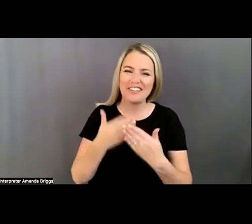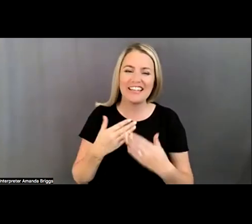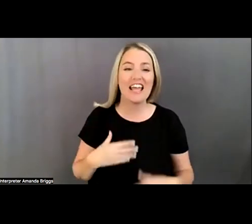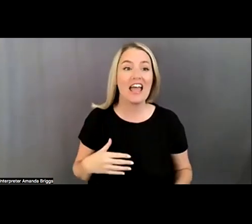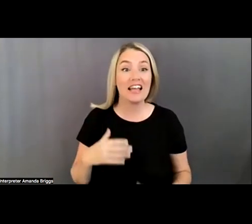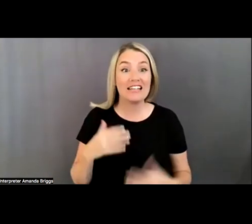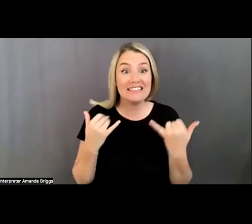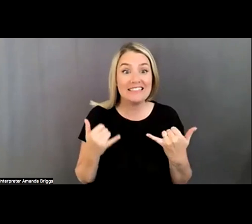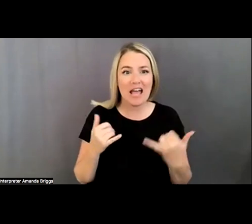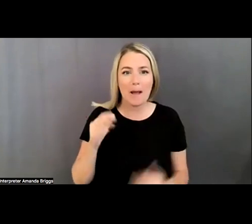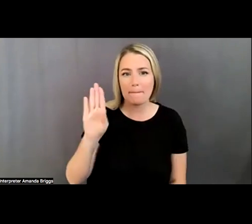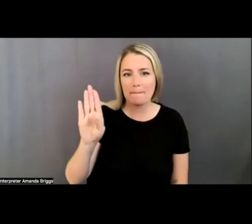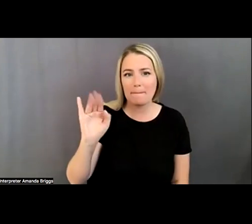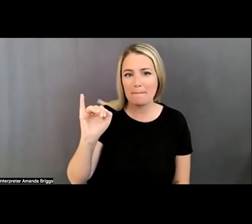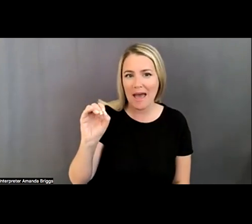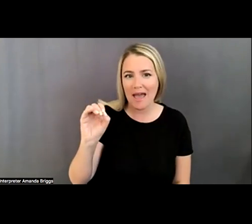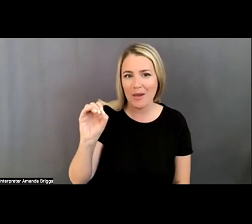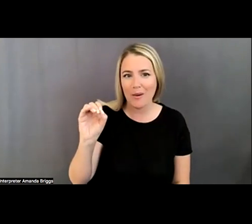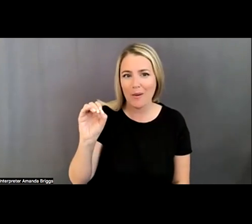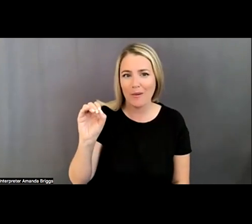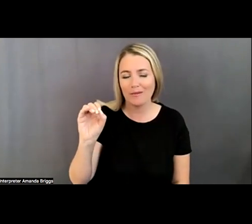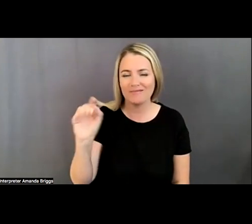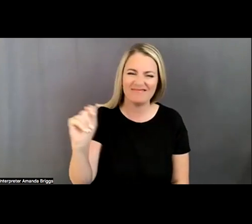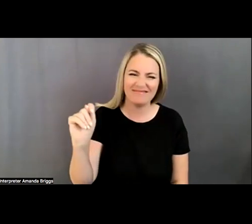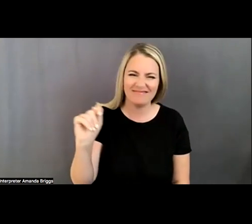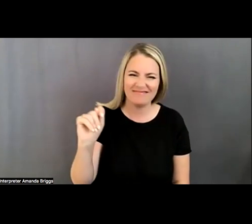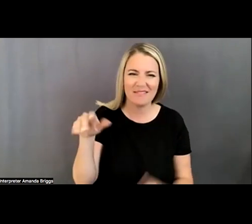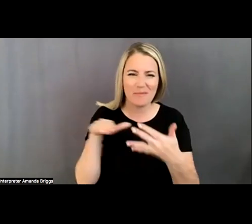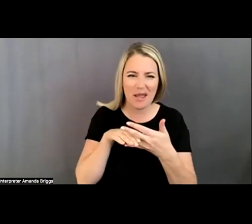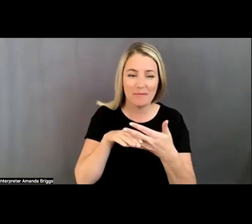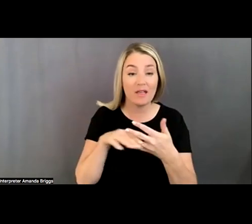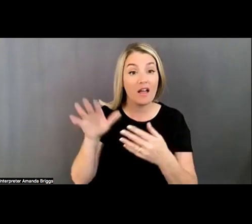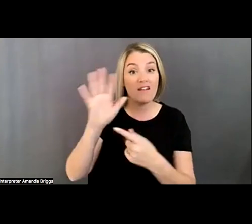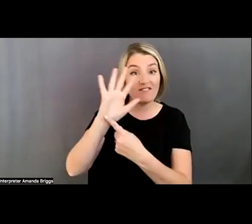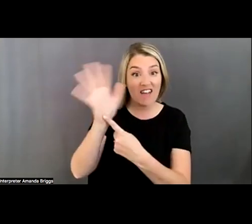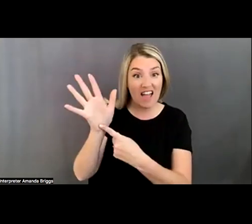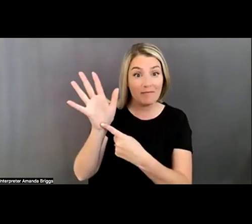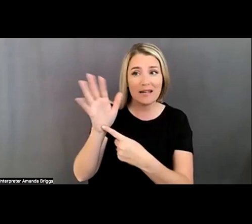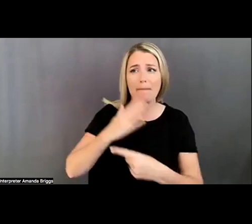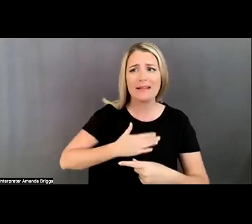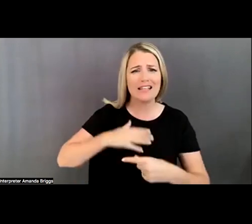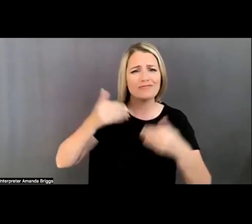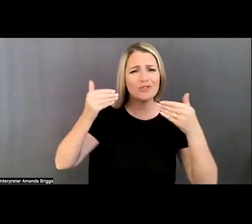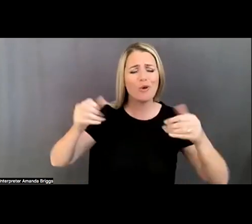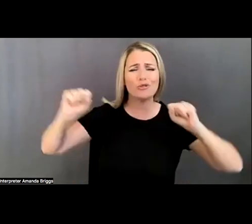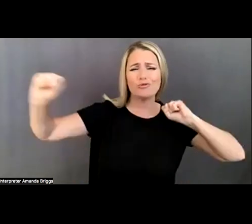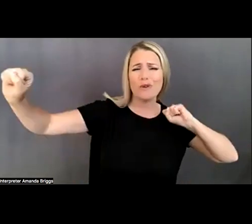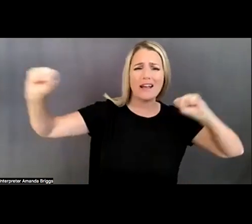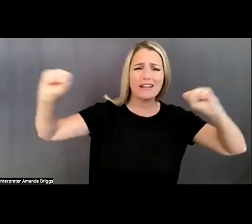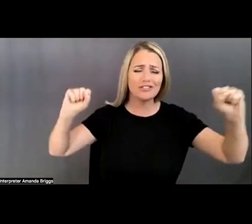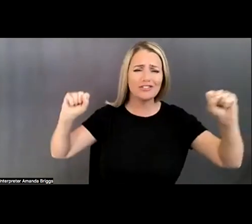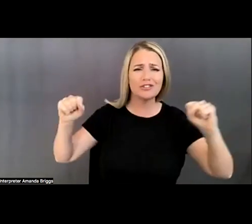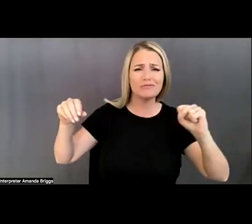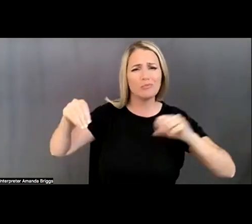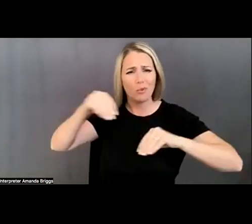bio break right now. So I'm gonna put a timer up. We'll have 5 minutes. Please stretch, move your bodies, drink water, and also